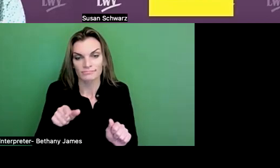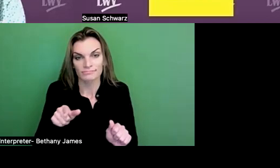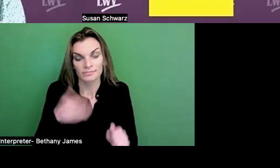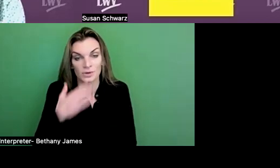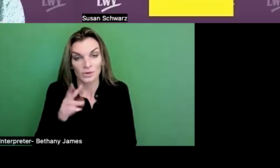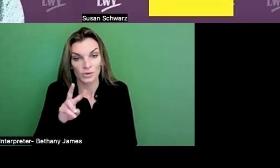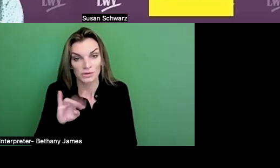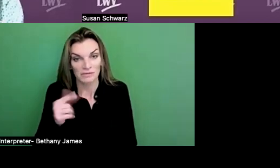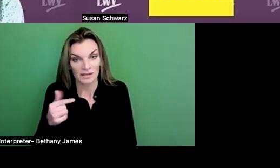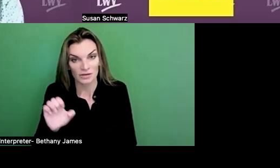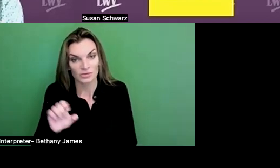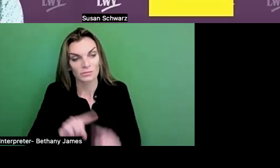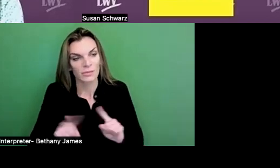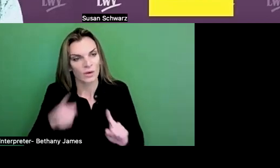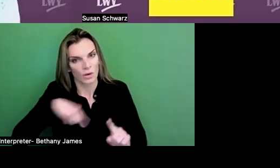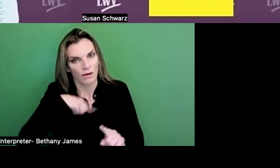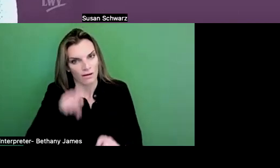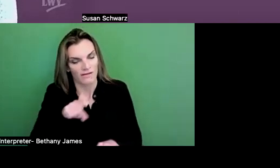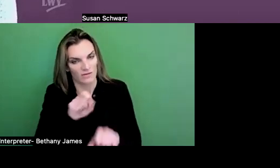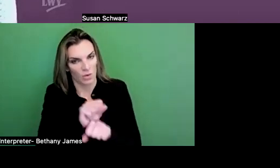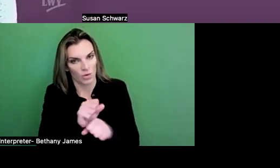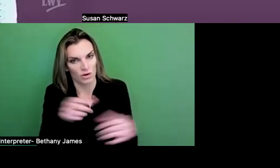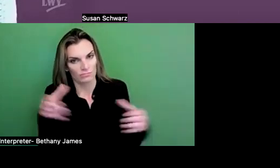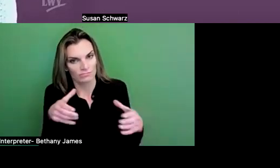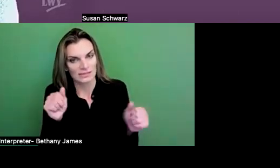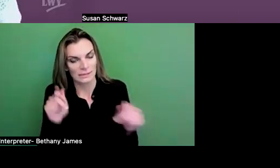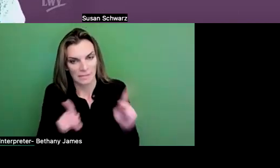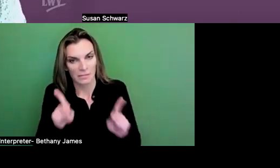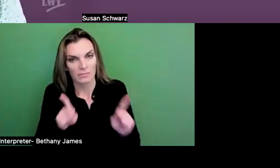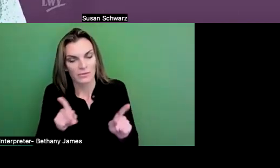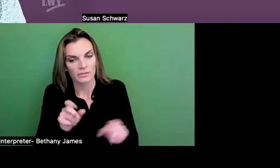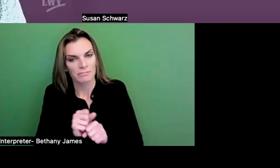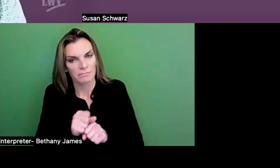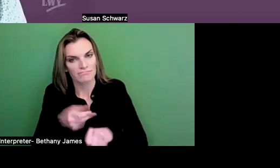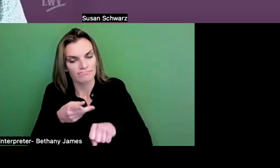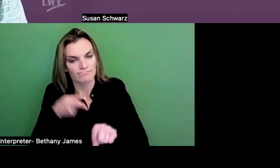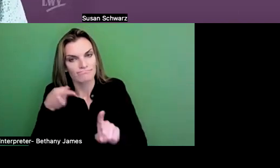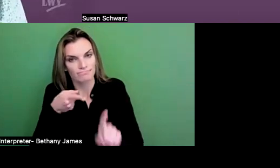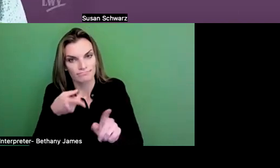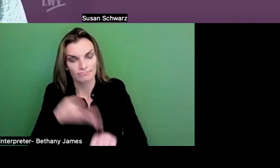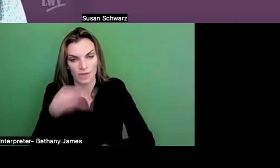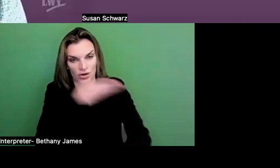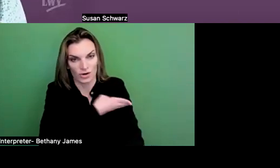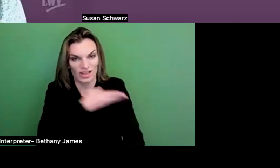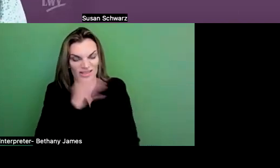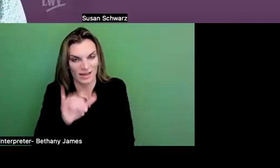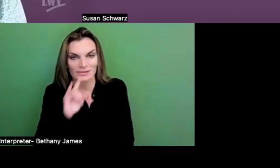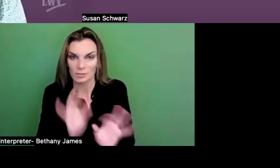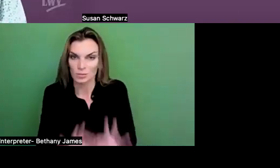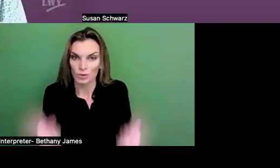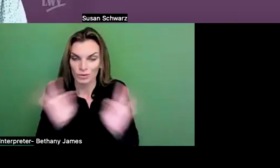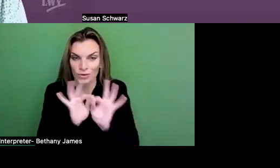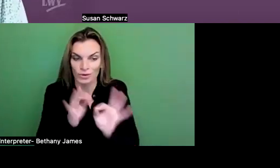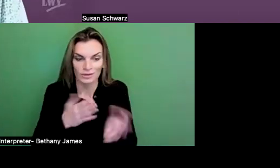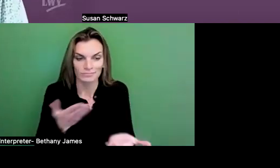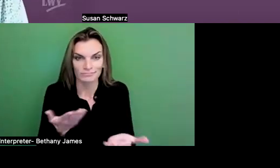we all have to work as a people to make things better. And that would be priority on my list as